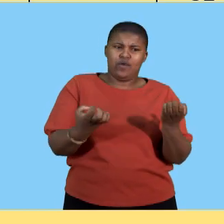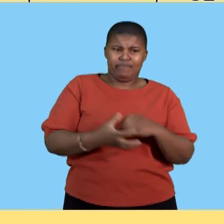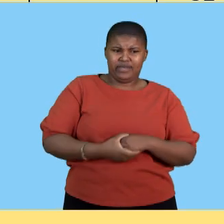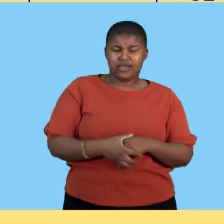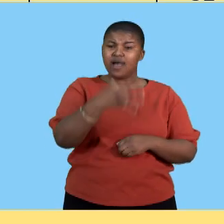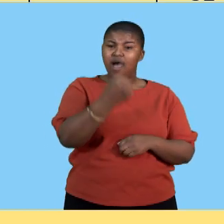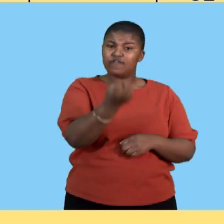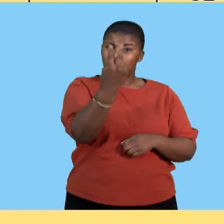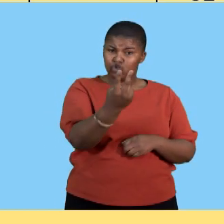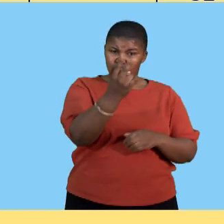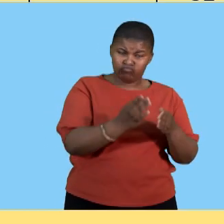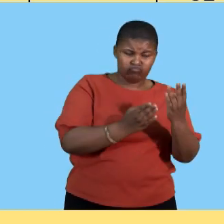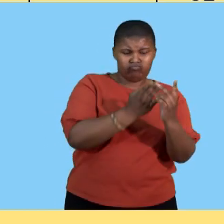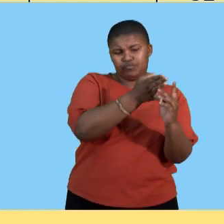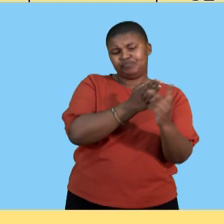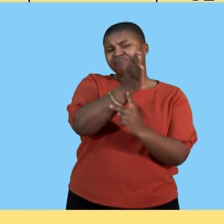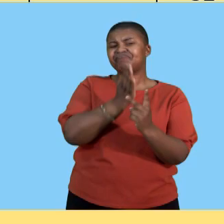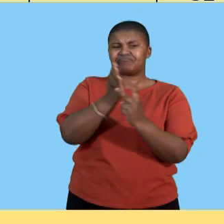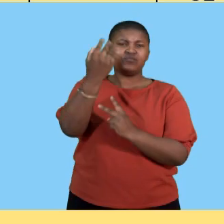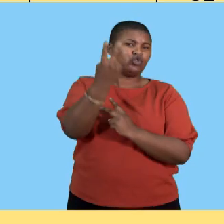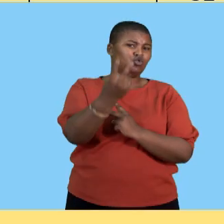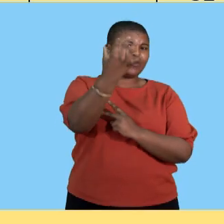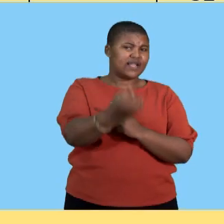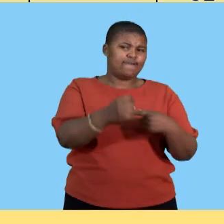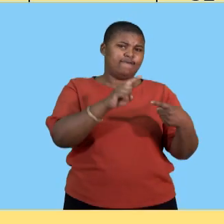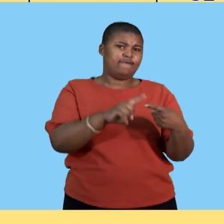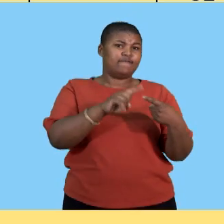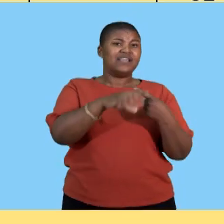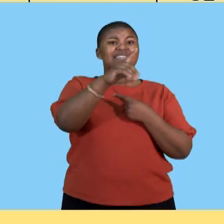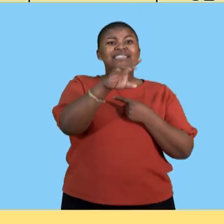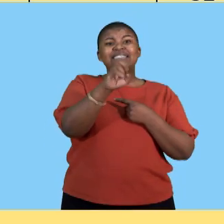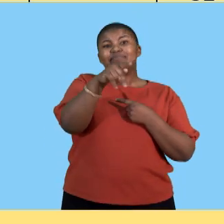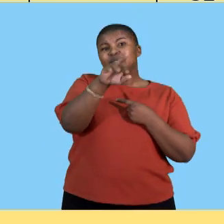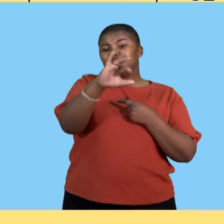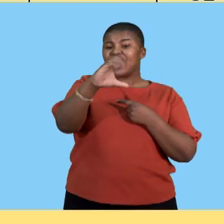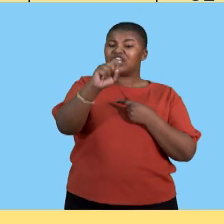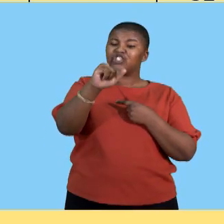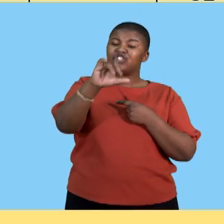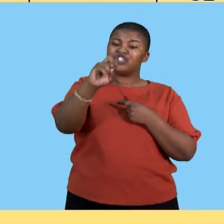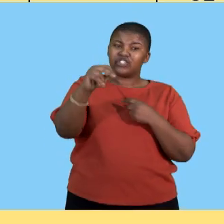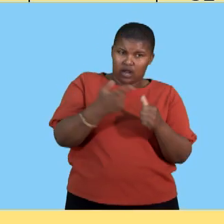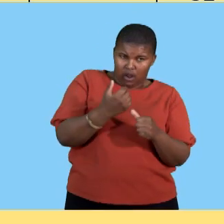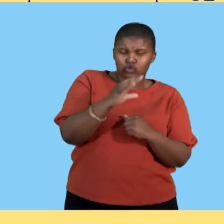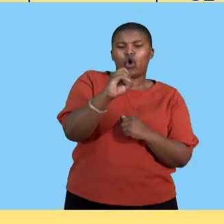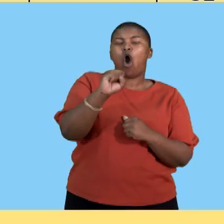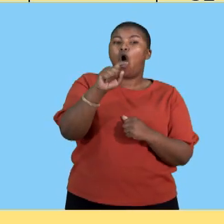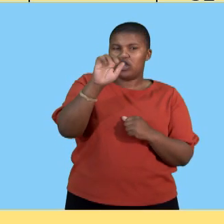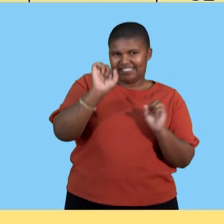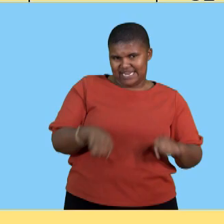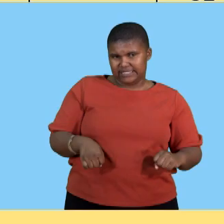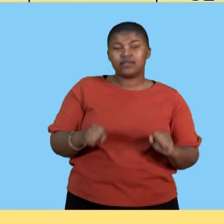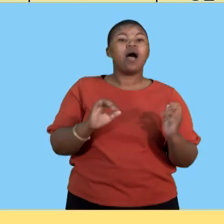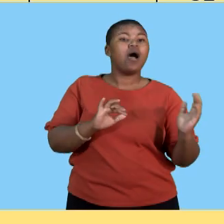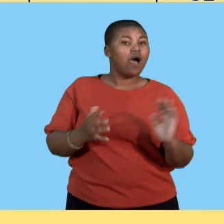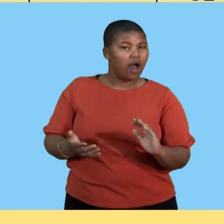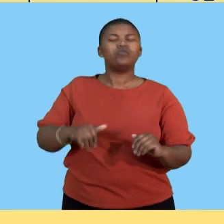of calculating depreciation. We can calculate depreciation on cost. With this method, we simply say